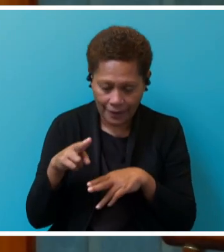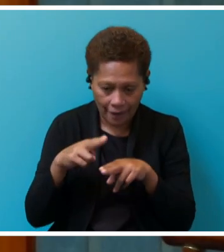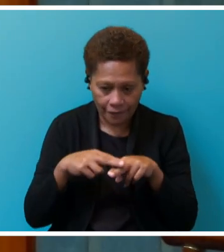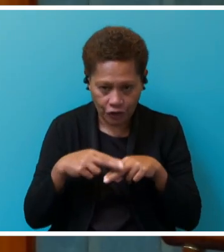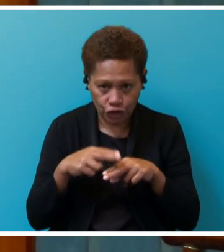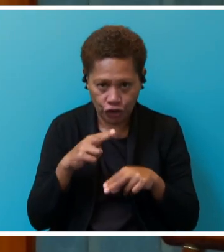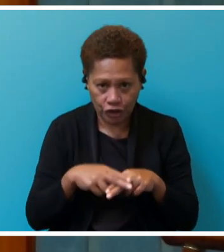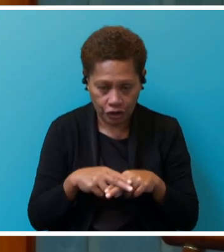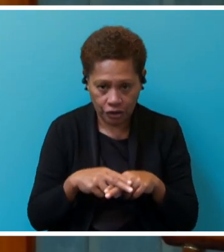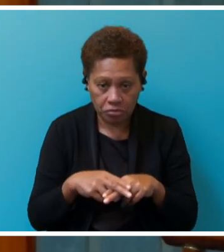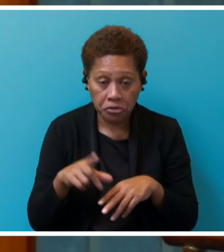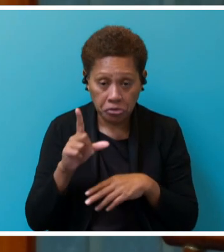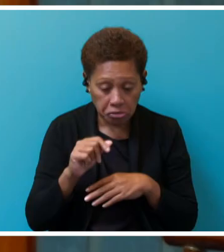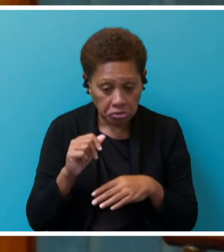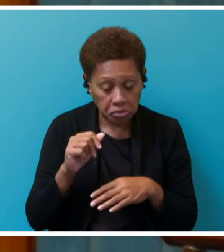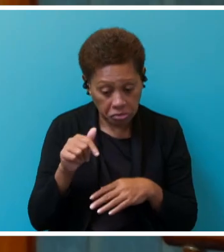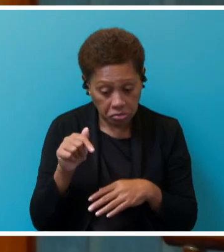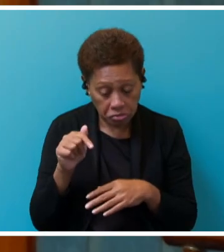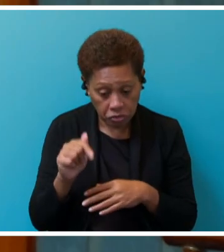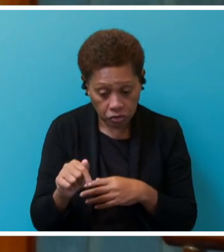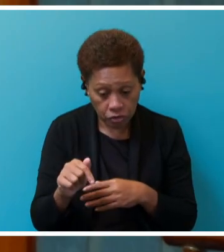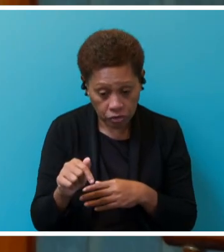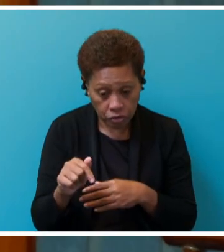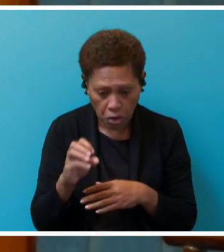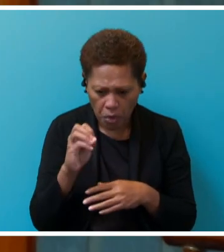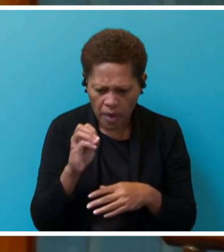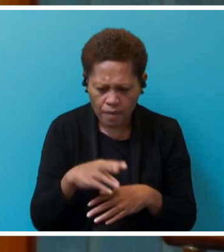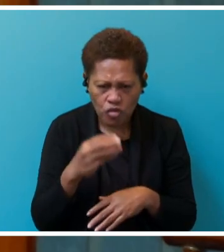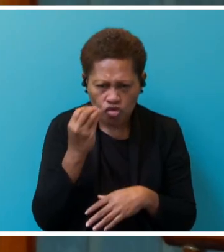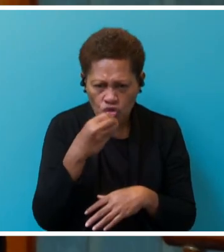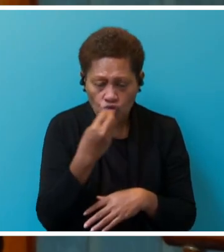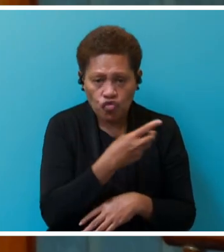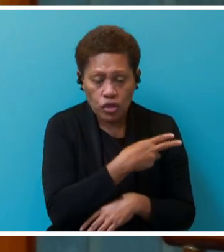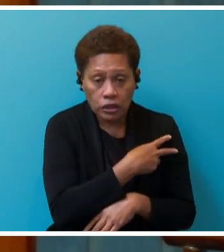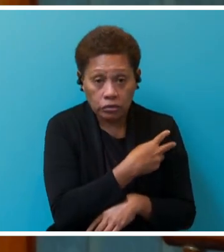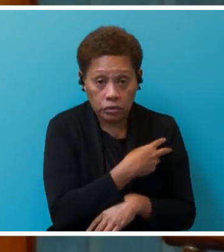By doing so, we strengthen food security, reduce imports, and create